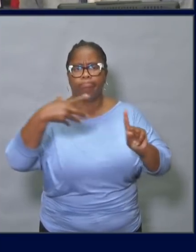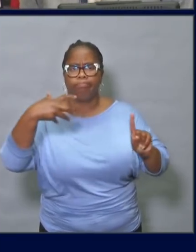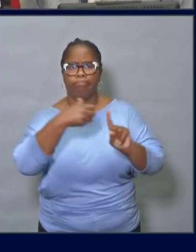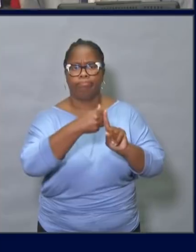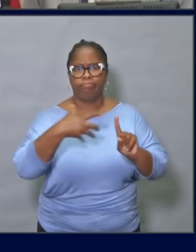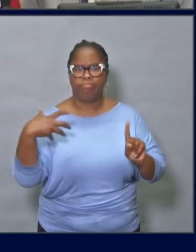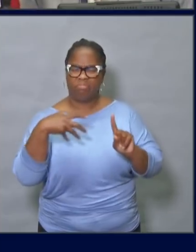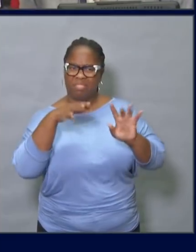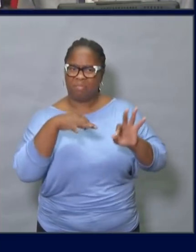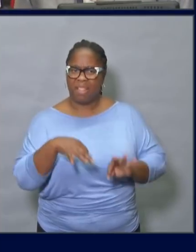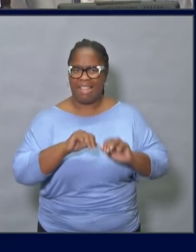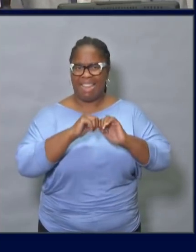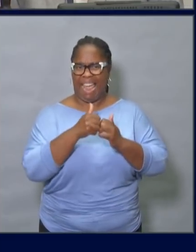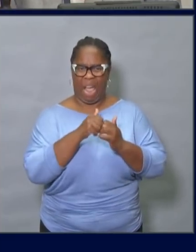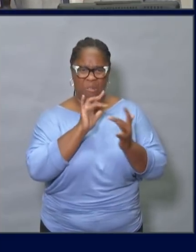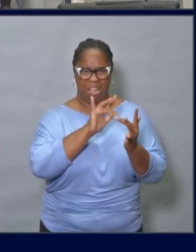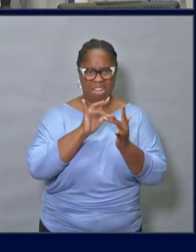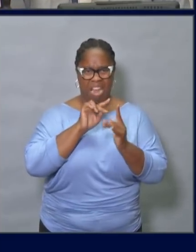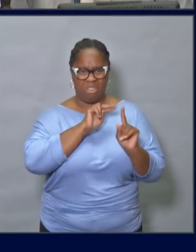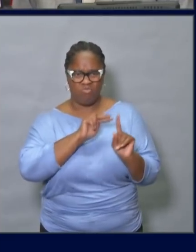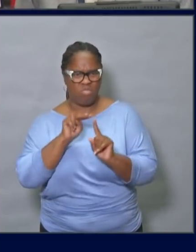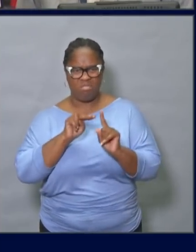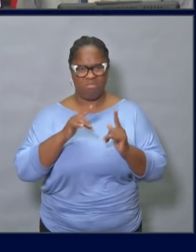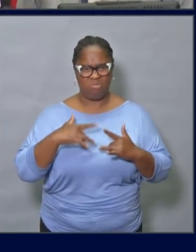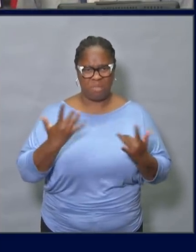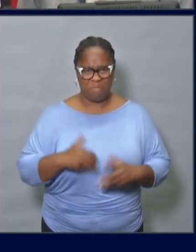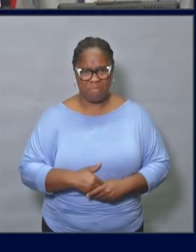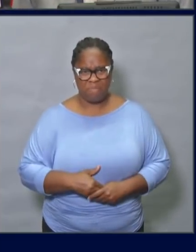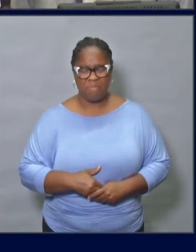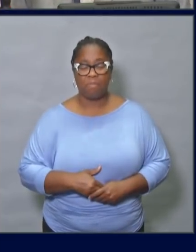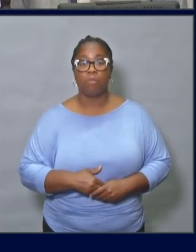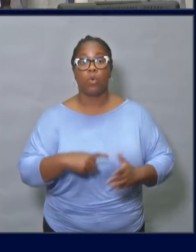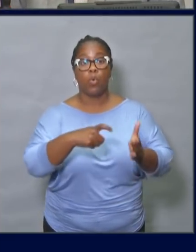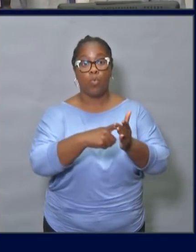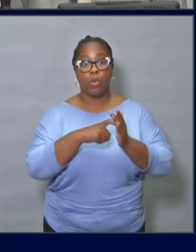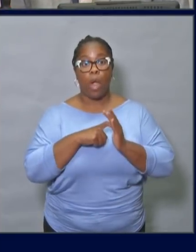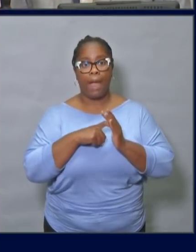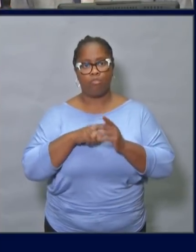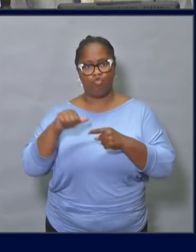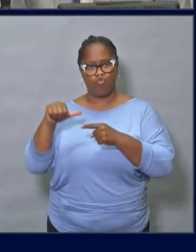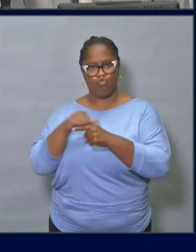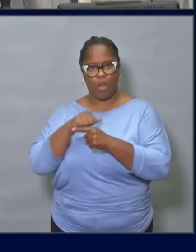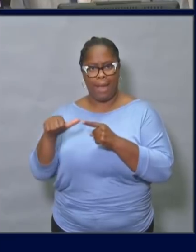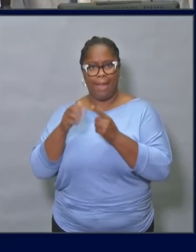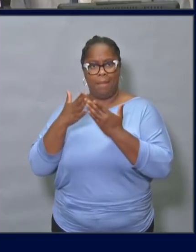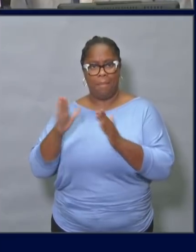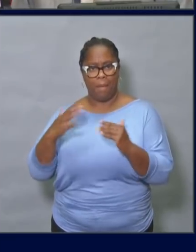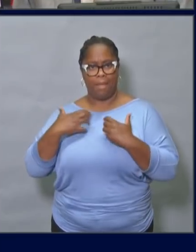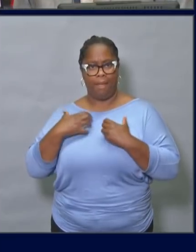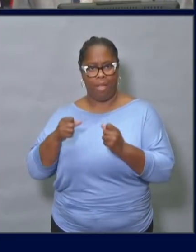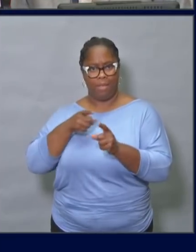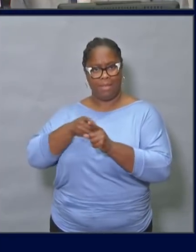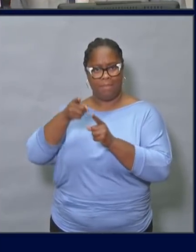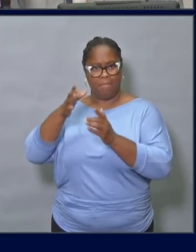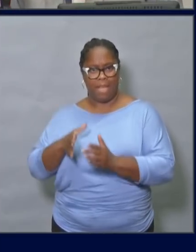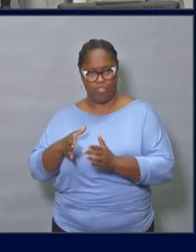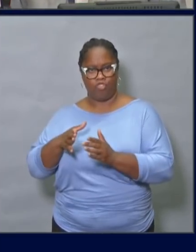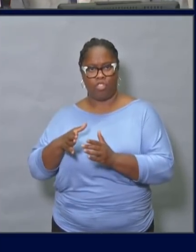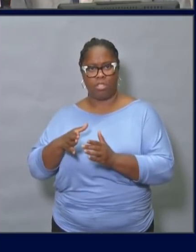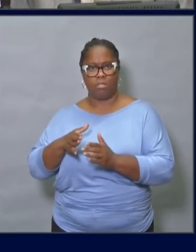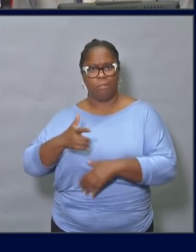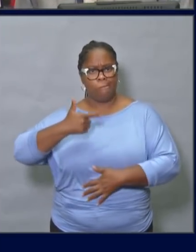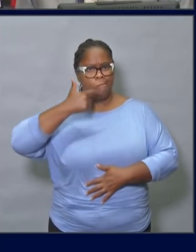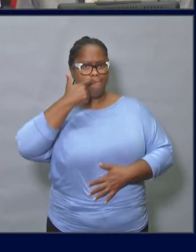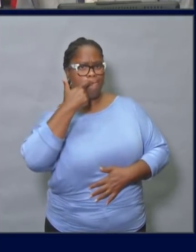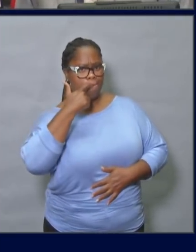understanding of how contact tracing works. It requires that there be a trained public health specialist that can interview